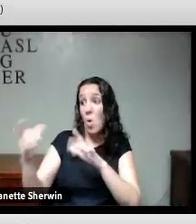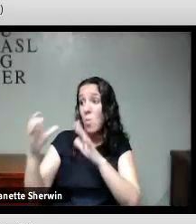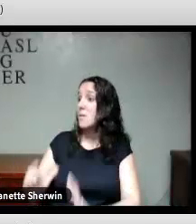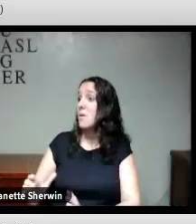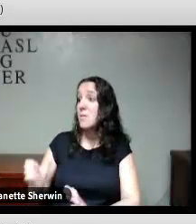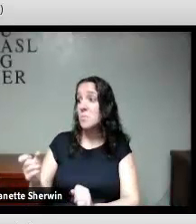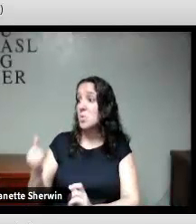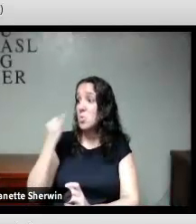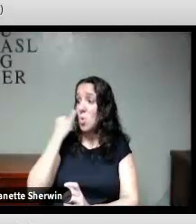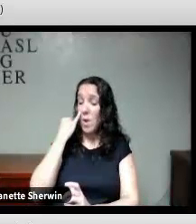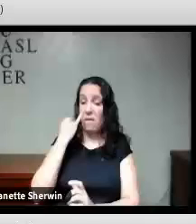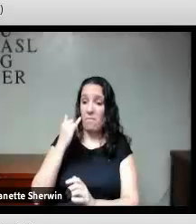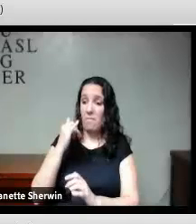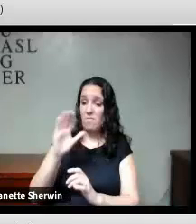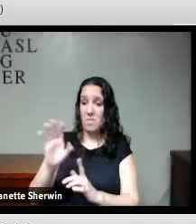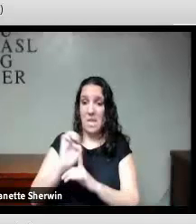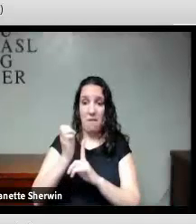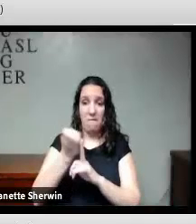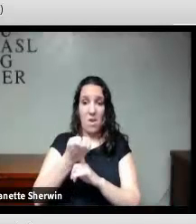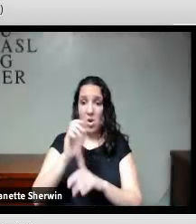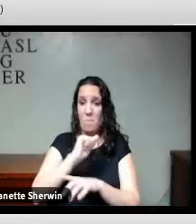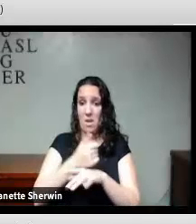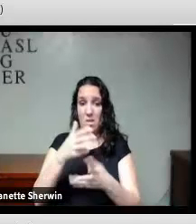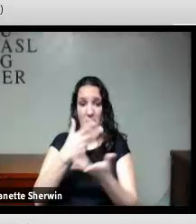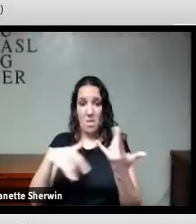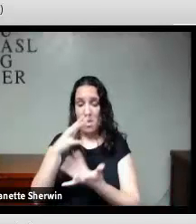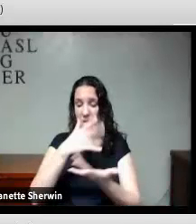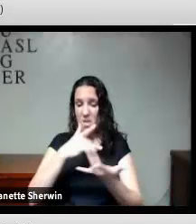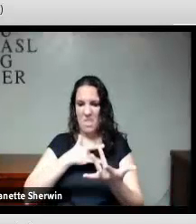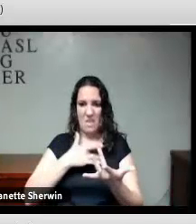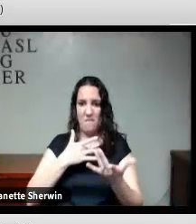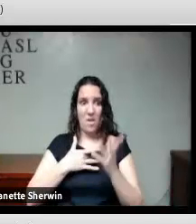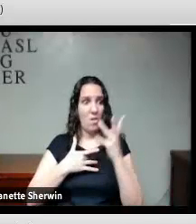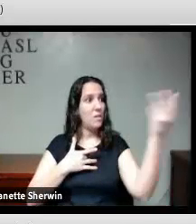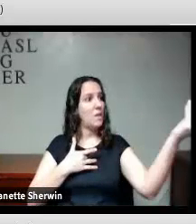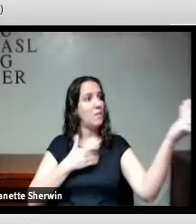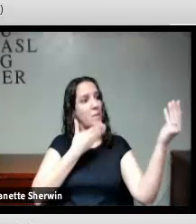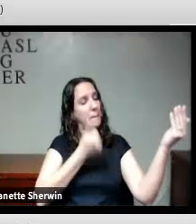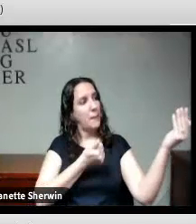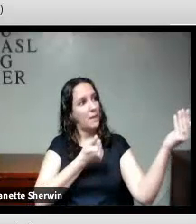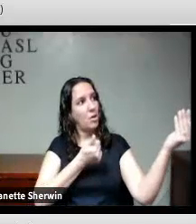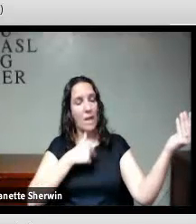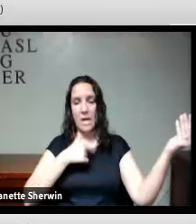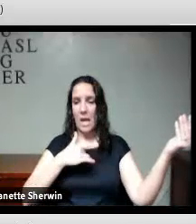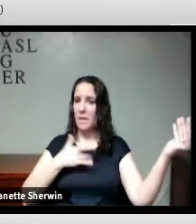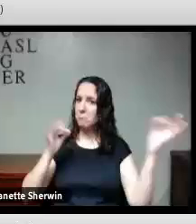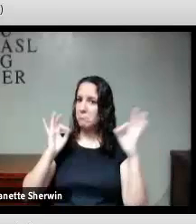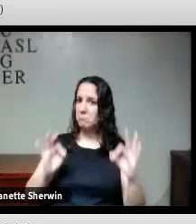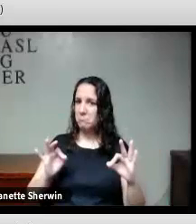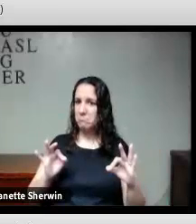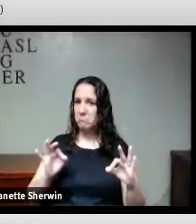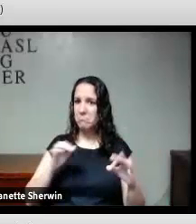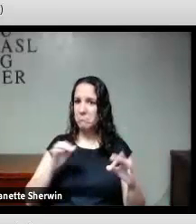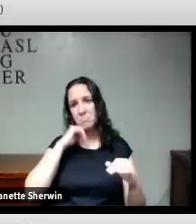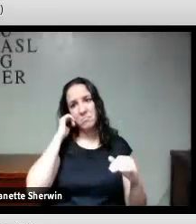create an environment where they left feeling better and you left that interaction feeling better,